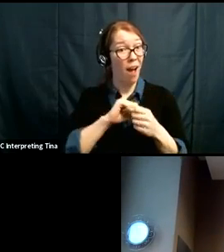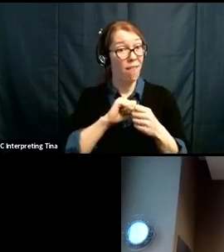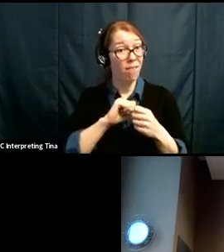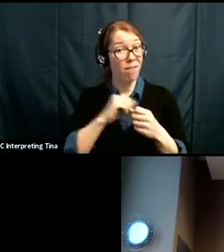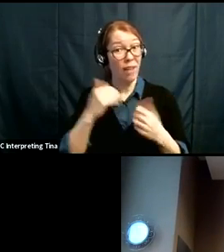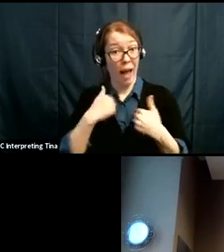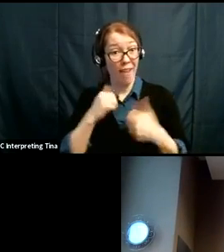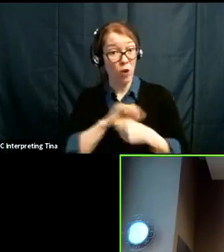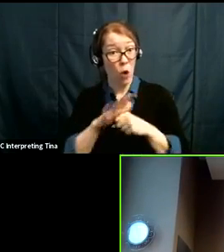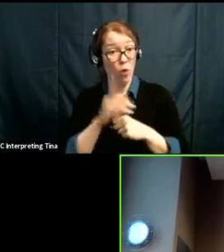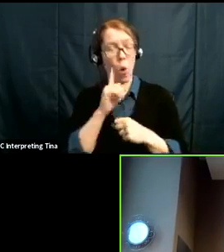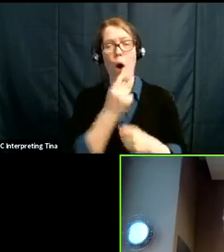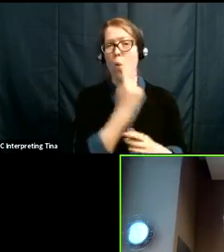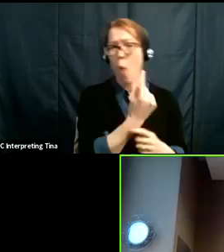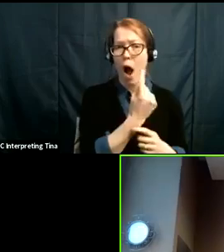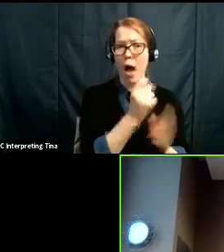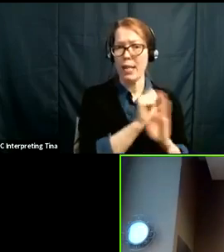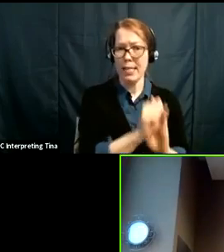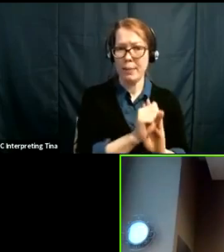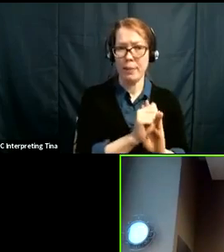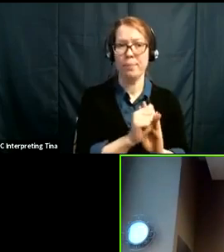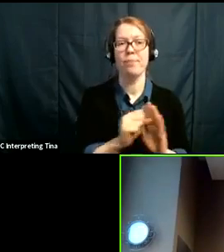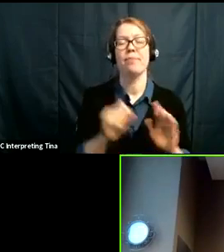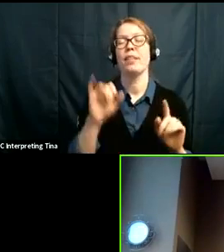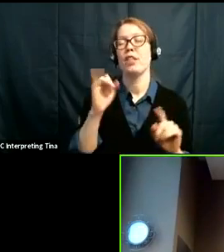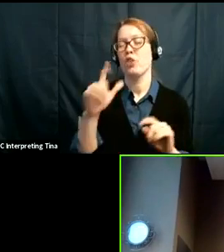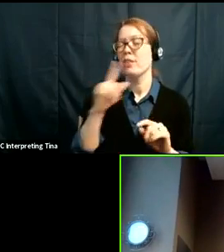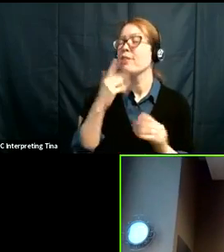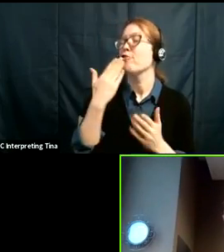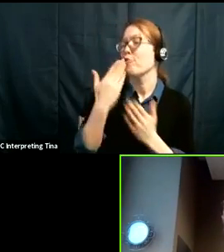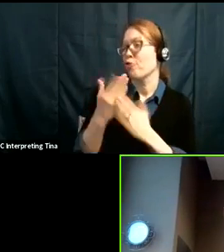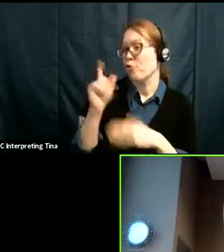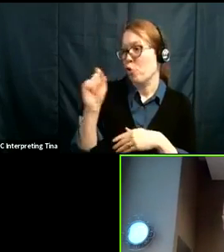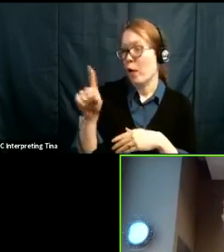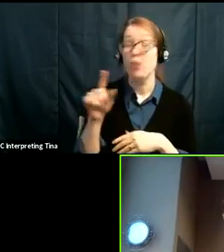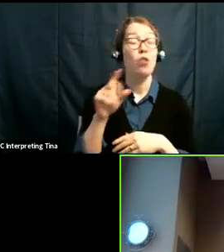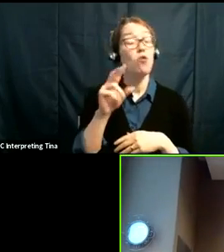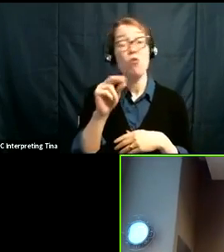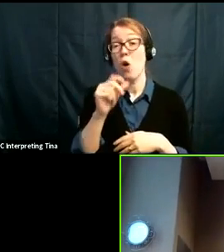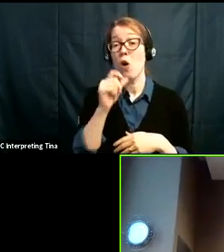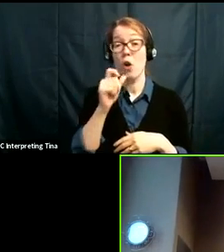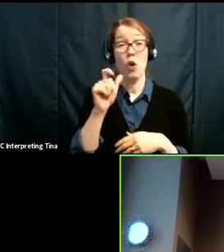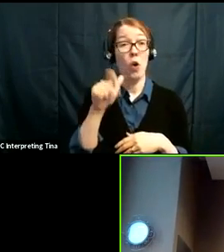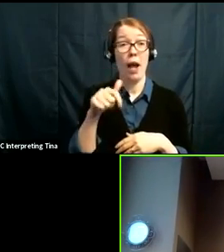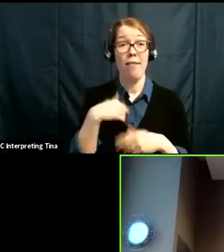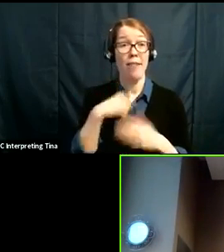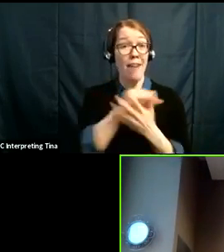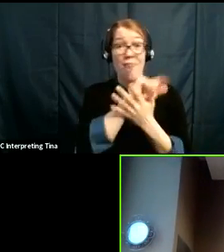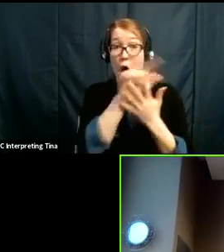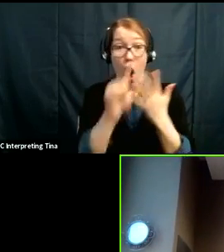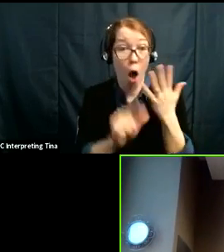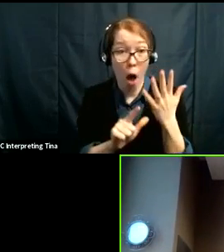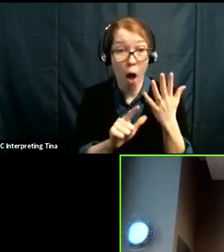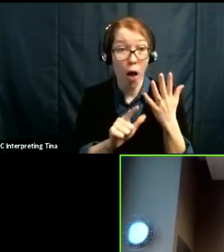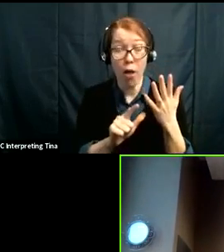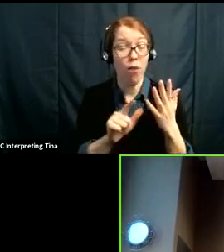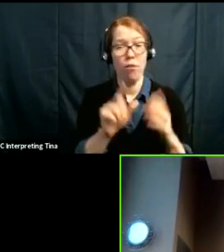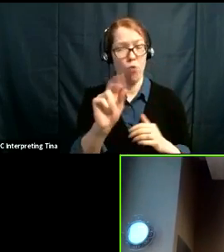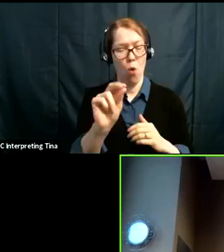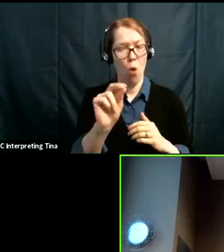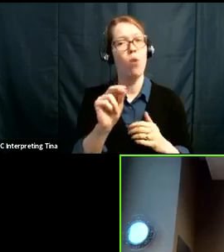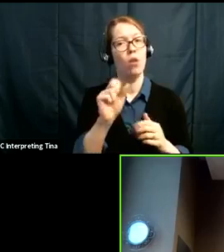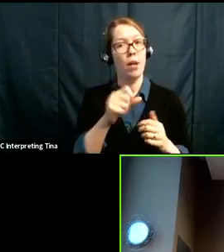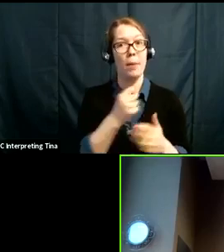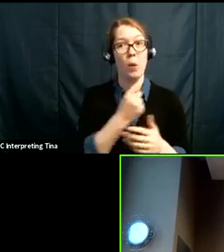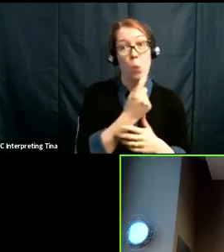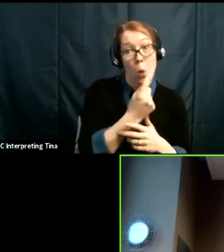of those? Oh, it's a great question. And no, you do not have to have all of those symptoms. It